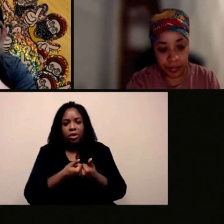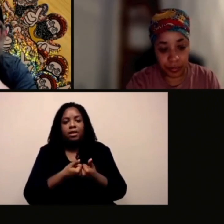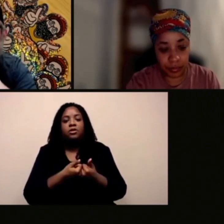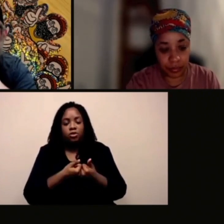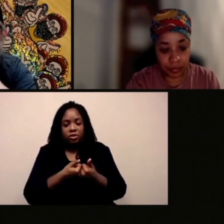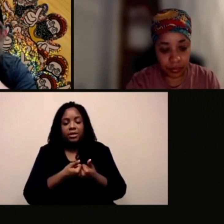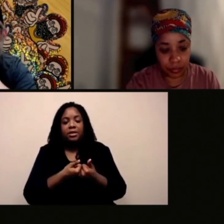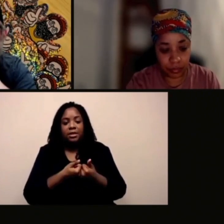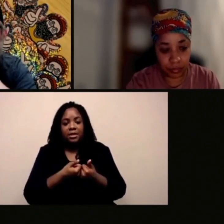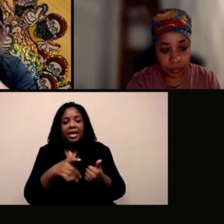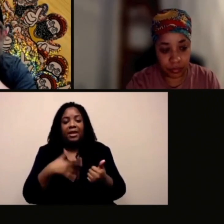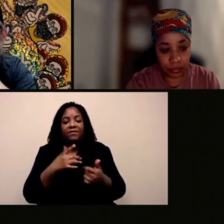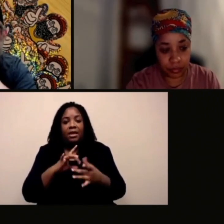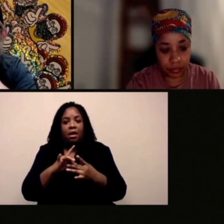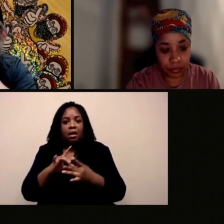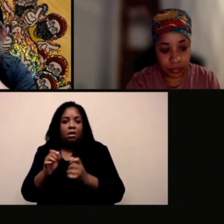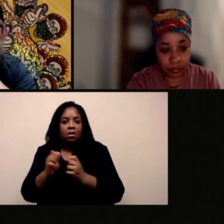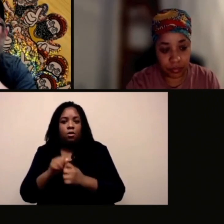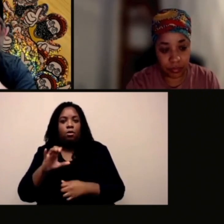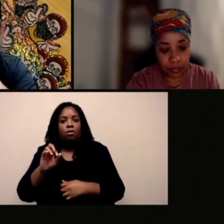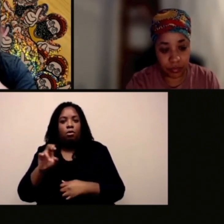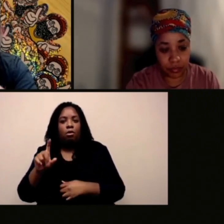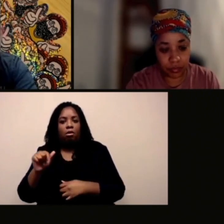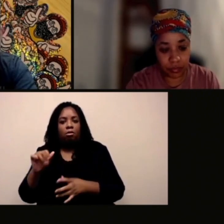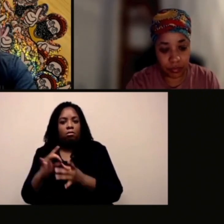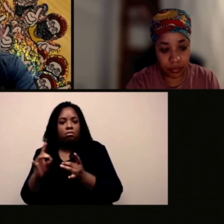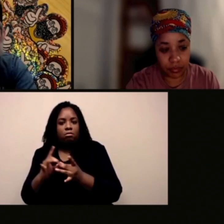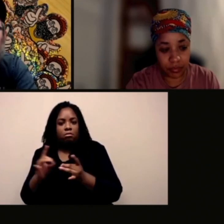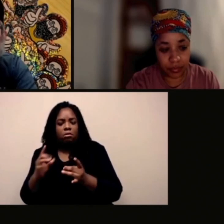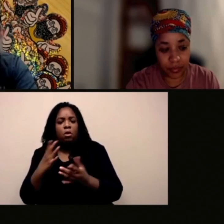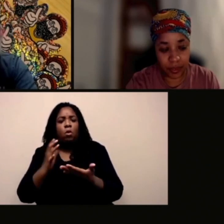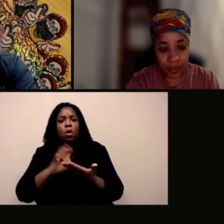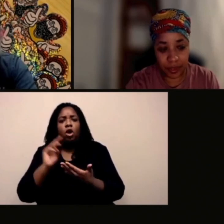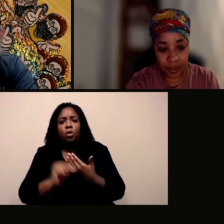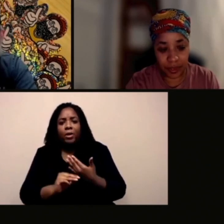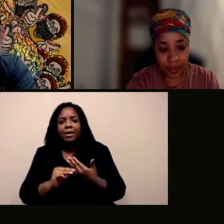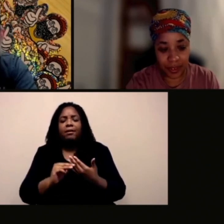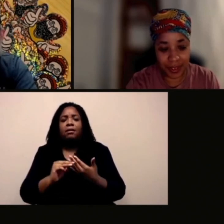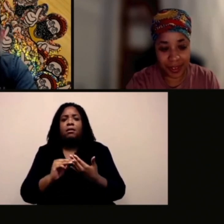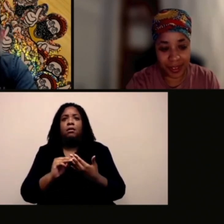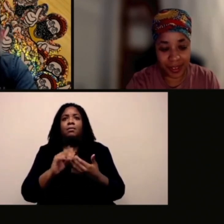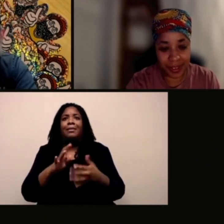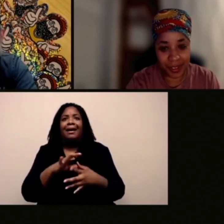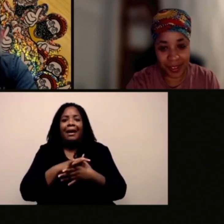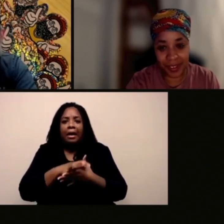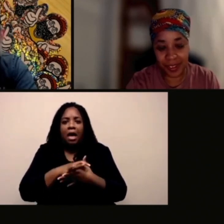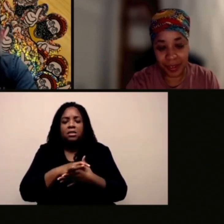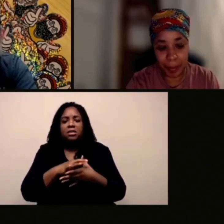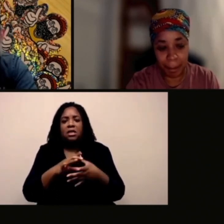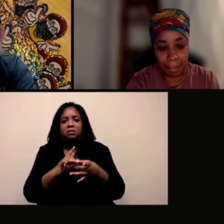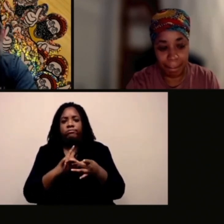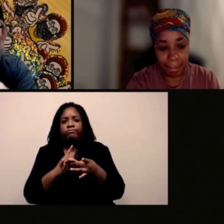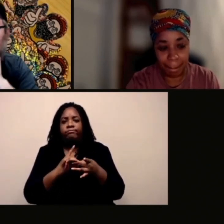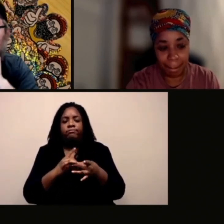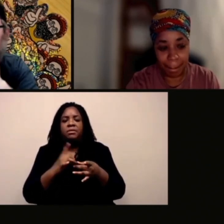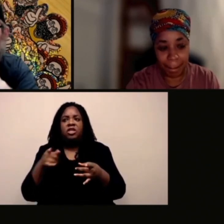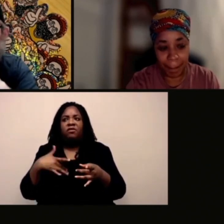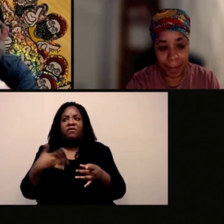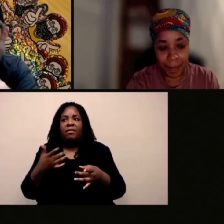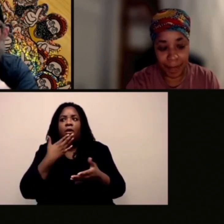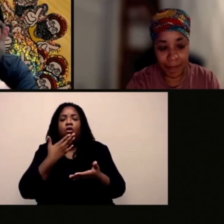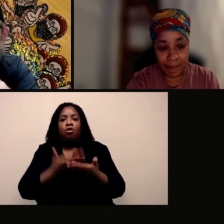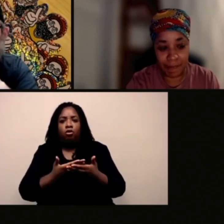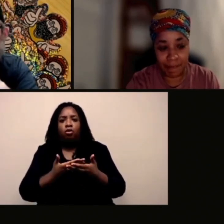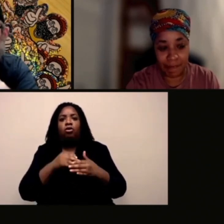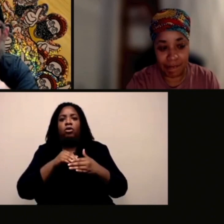of Carla. What curriculum or content or combo of the two have you found that fosters equitable access and learning